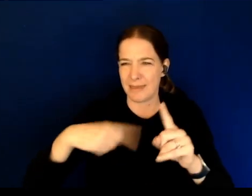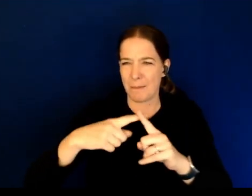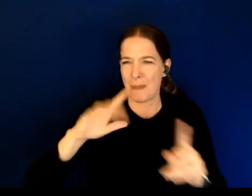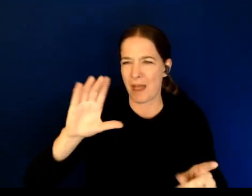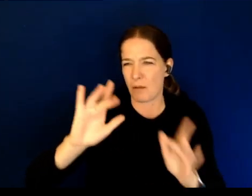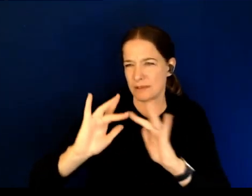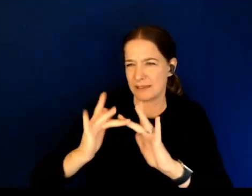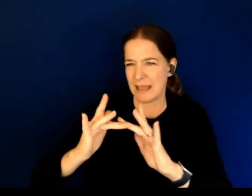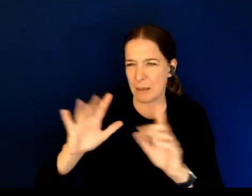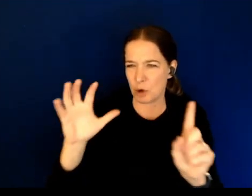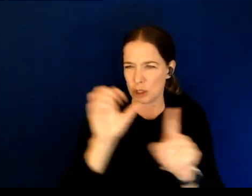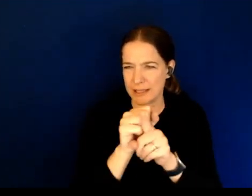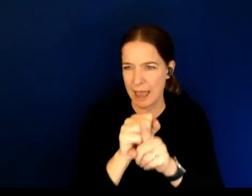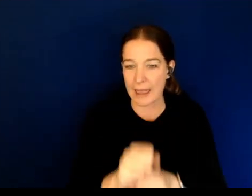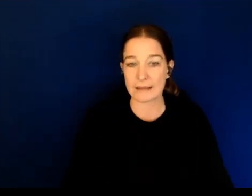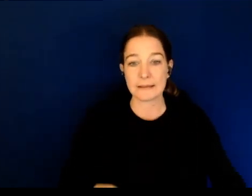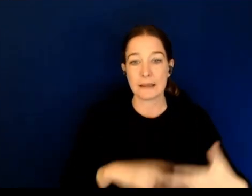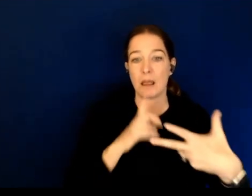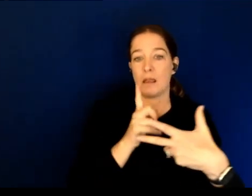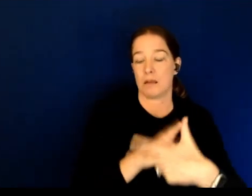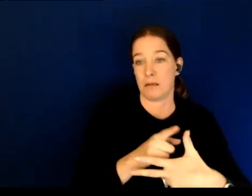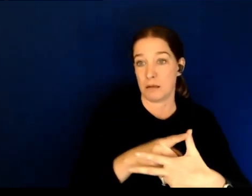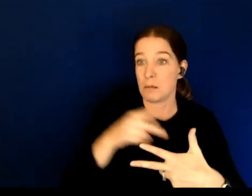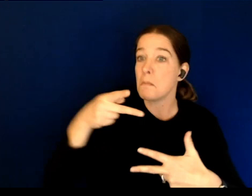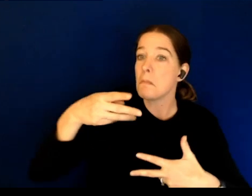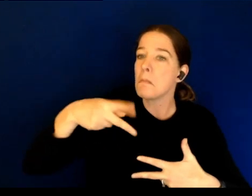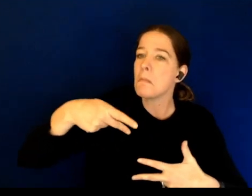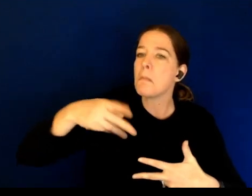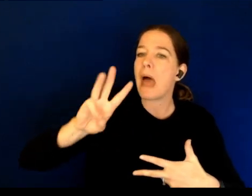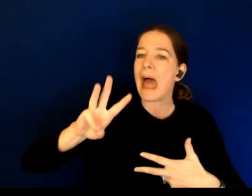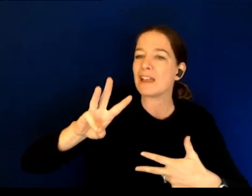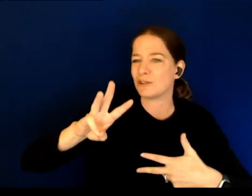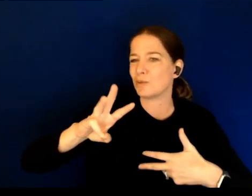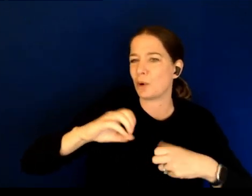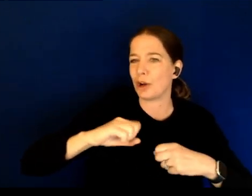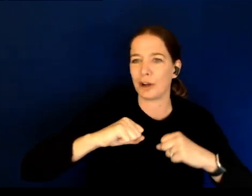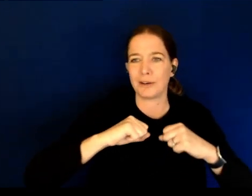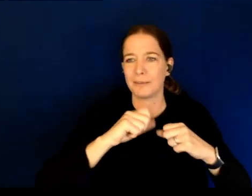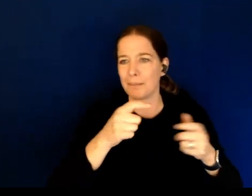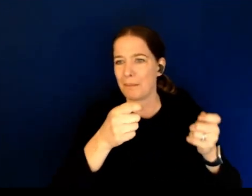one. Password managers are less secure than remembering passwords.